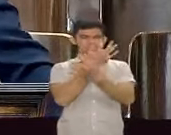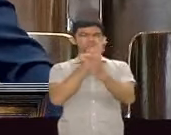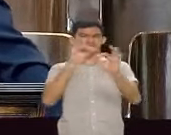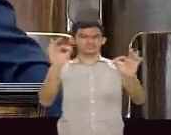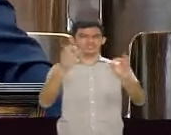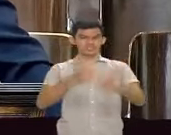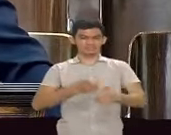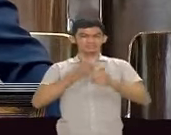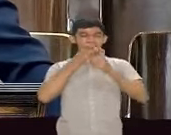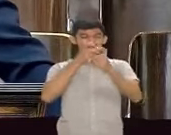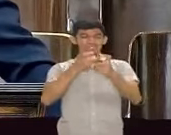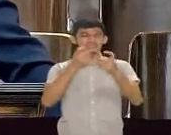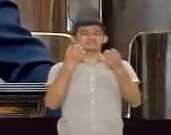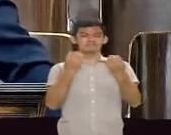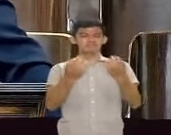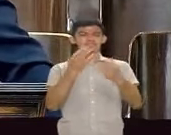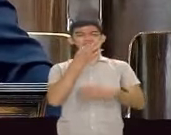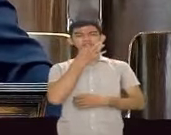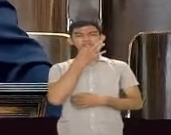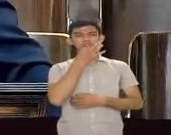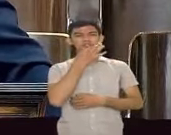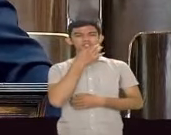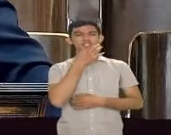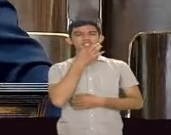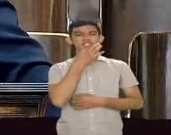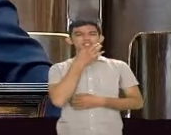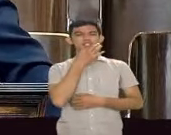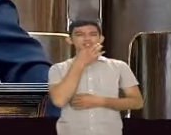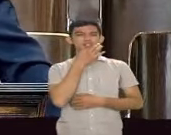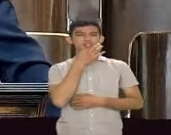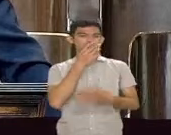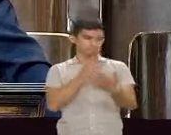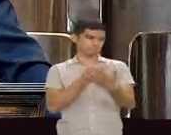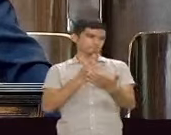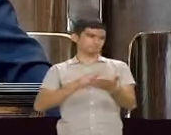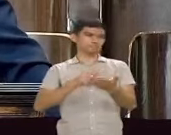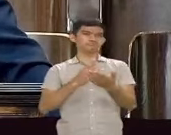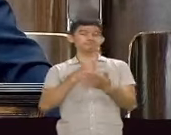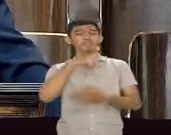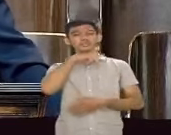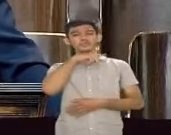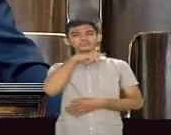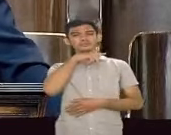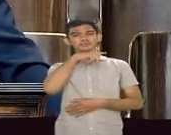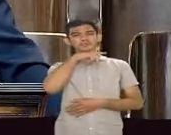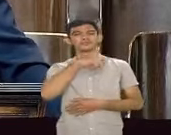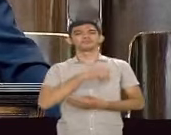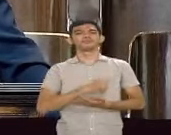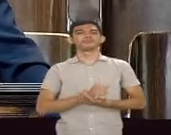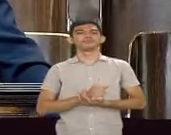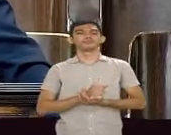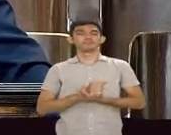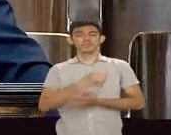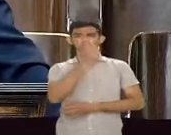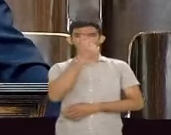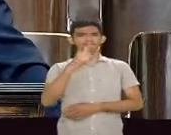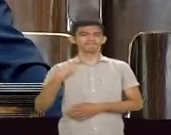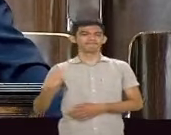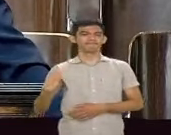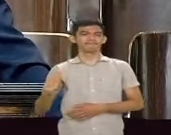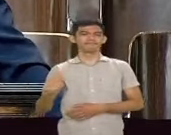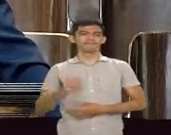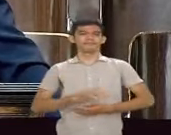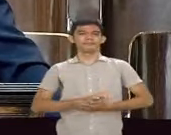pinaskuhan, Noche Buena, Lecho na sad, uunsa pa na diha. But at any